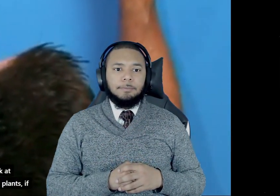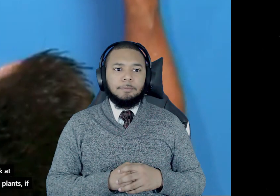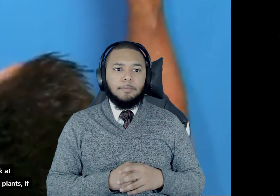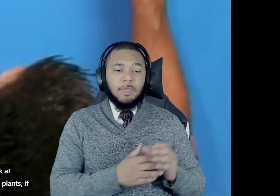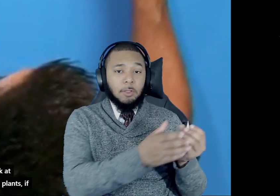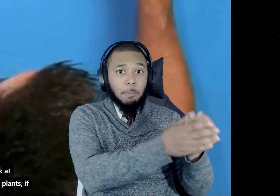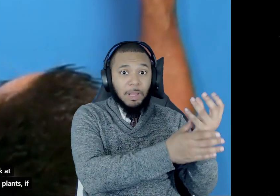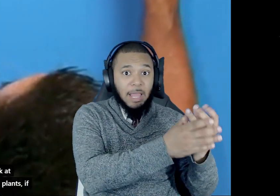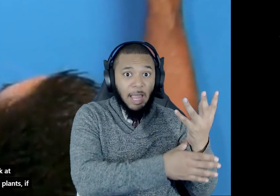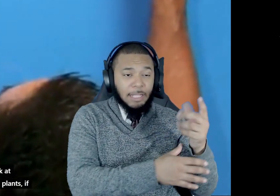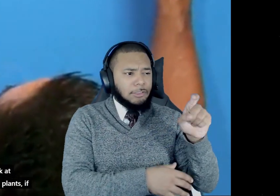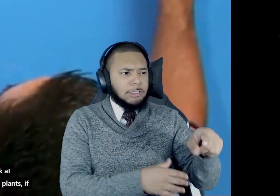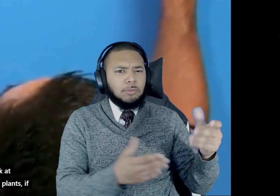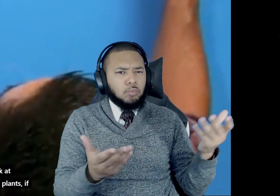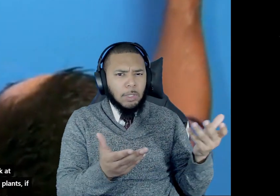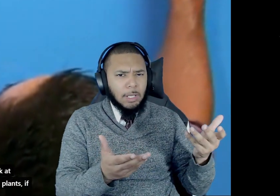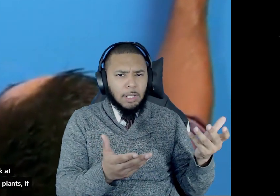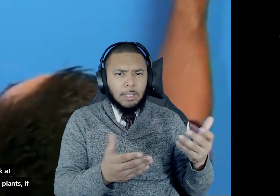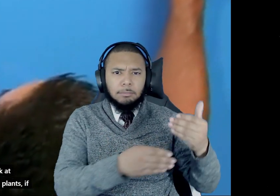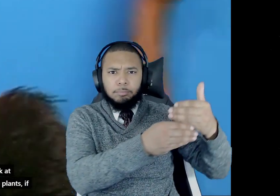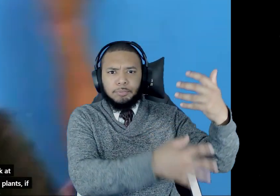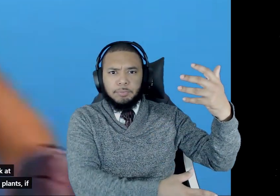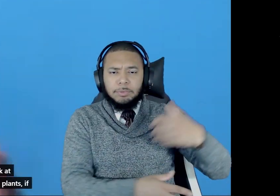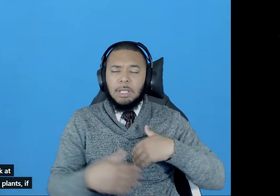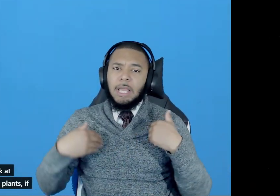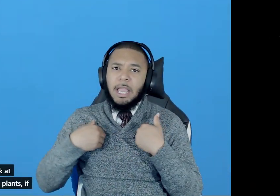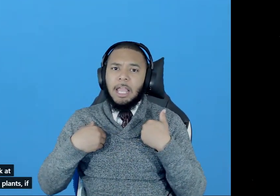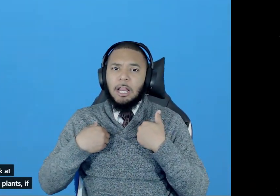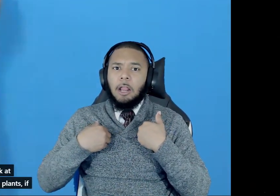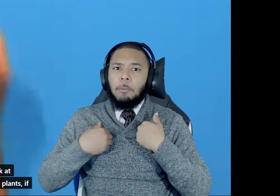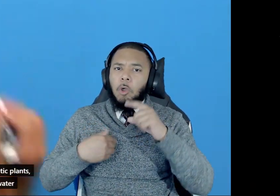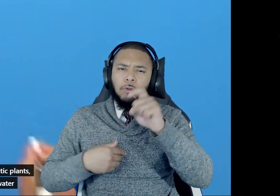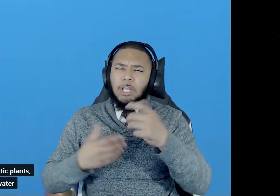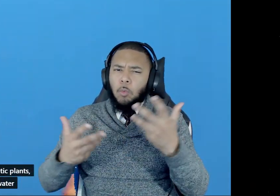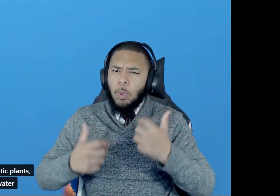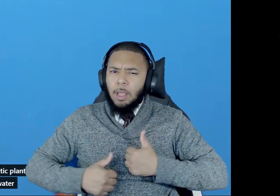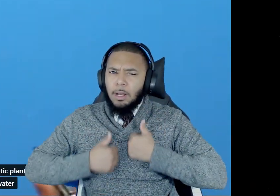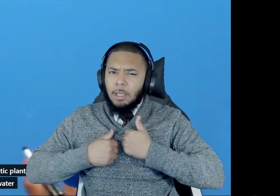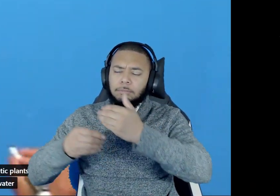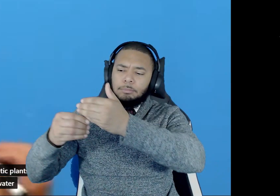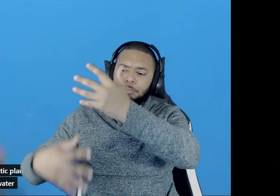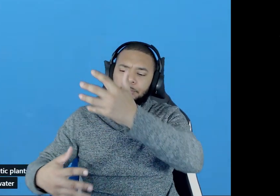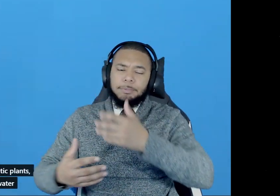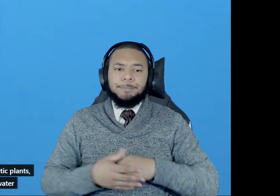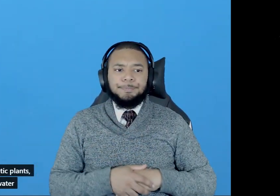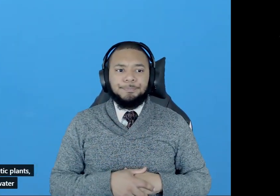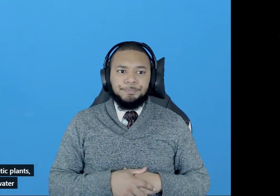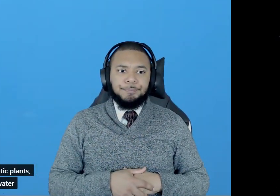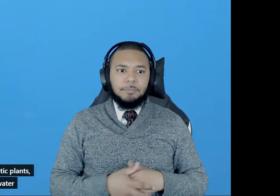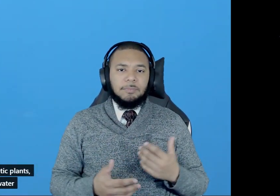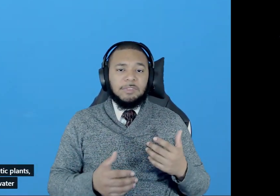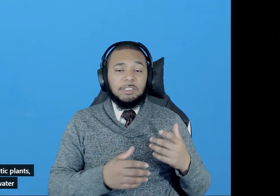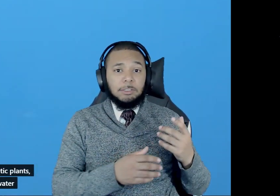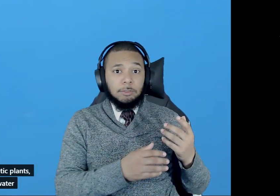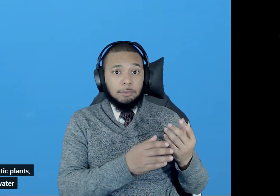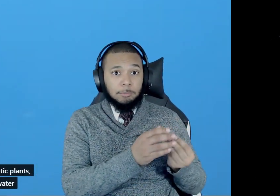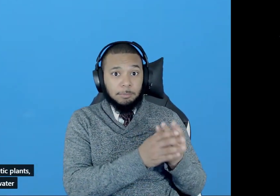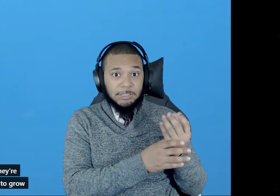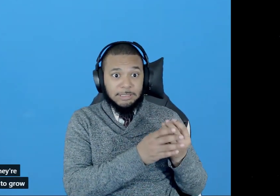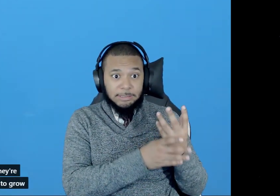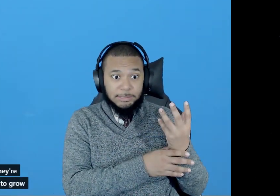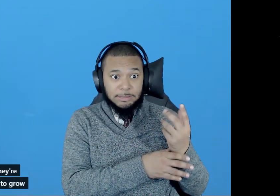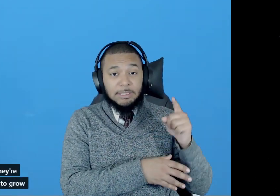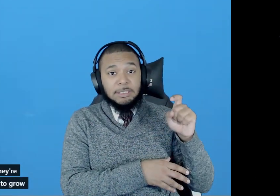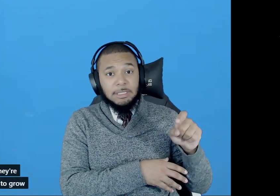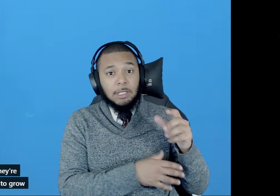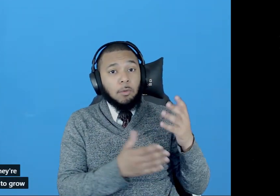they need, and we'll take a look at animals and what they need. So plants, if we're talking about photosynthetic plants, they're going to need some water